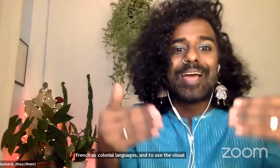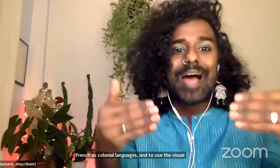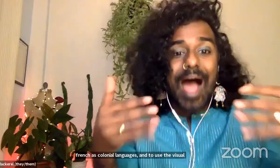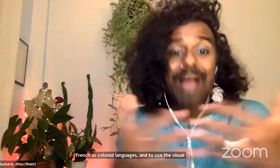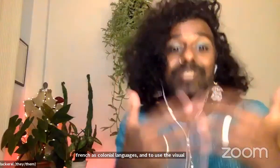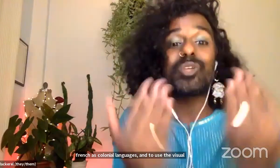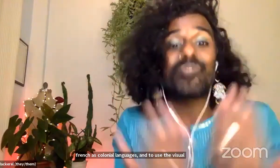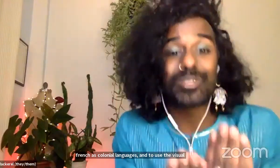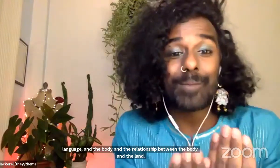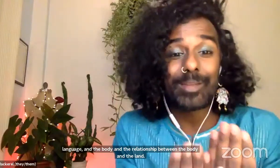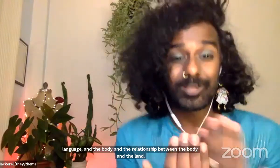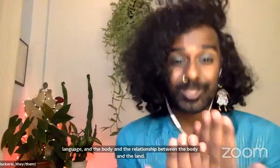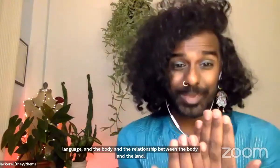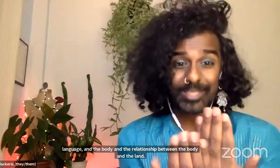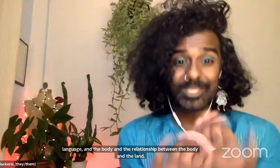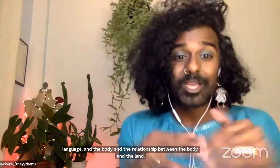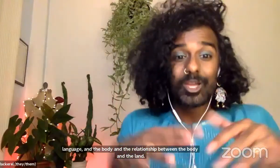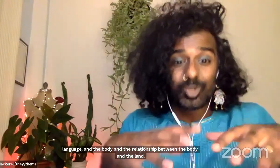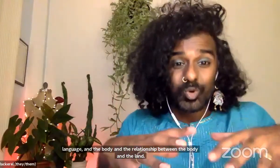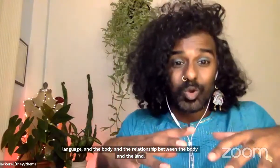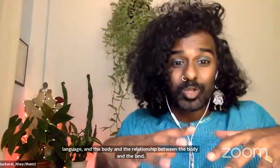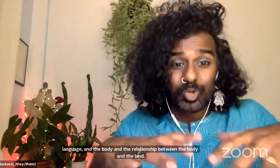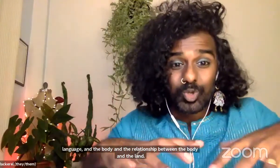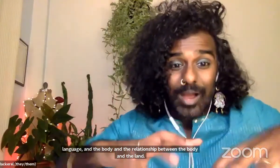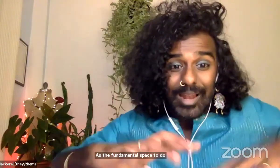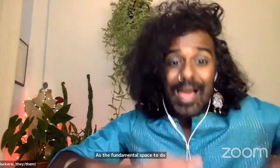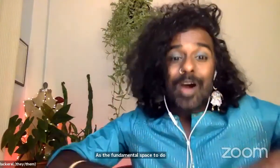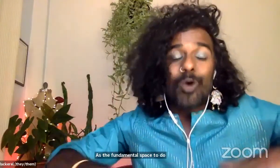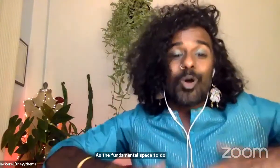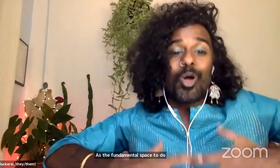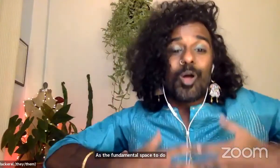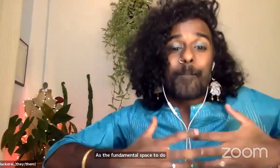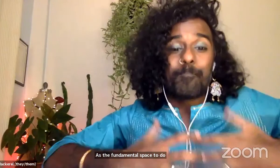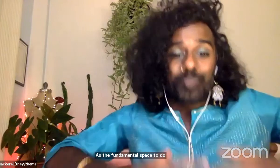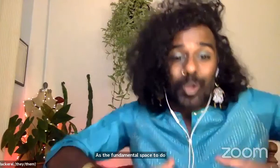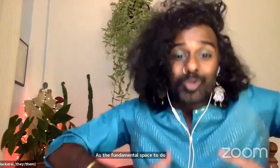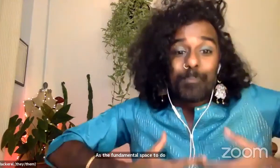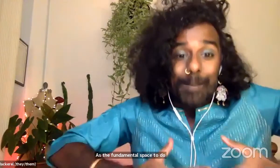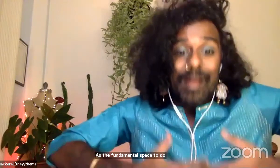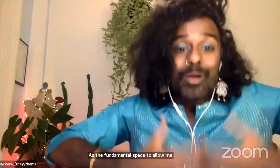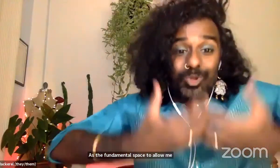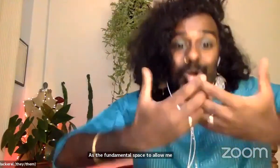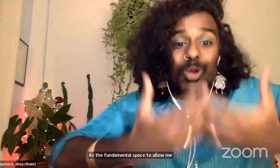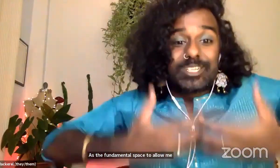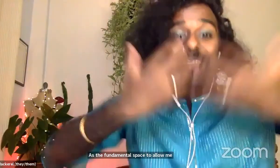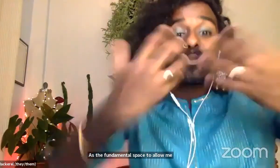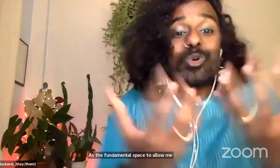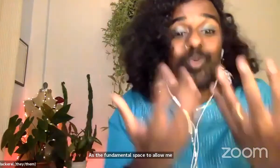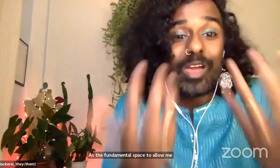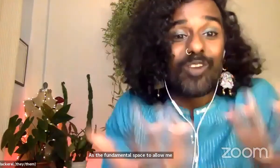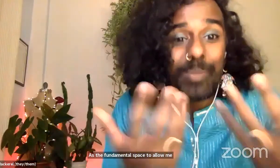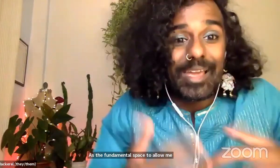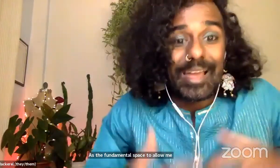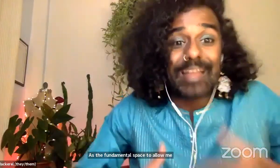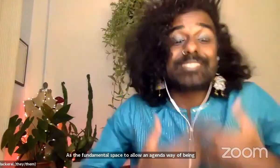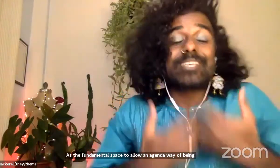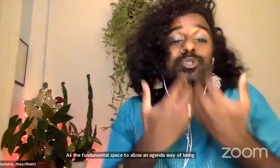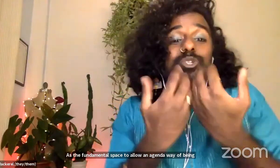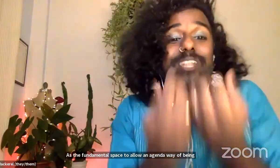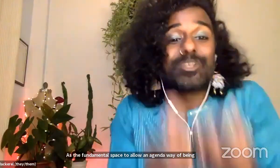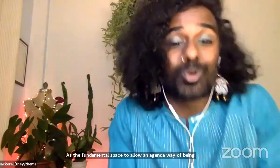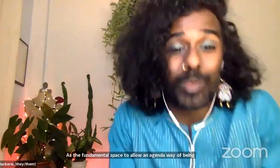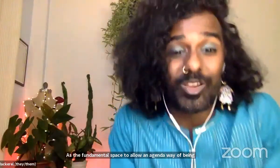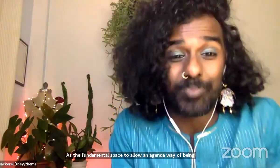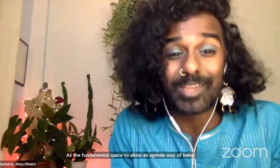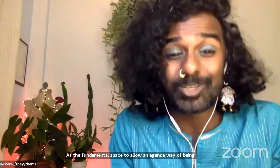land as the fundamental space to allow a gendered way of being, an